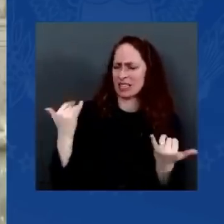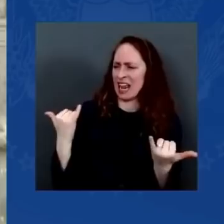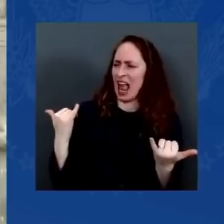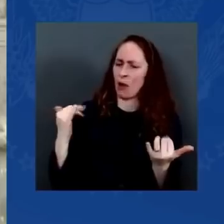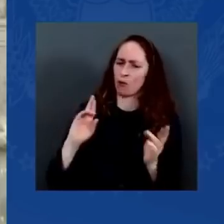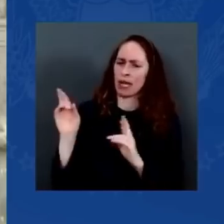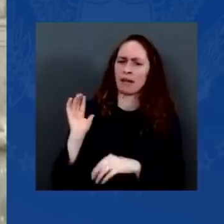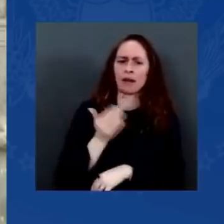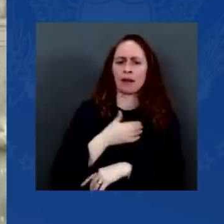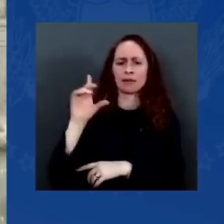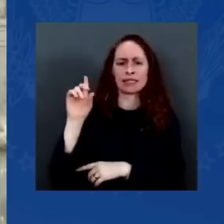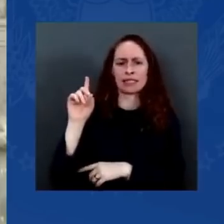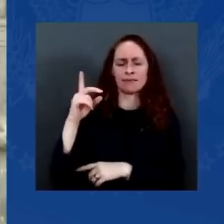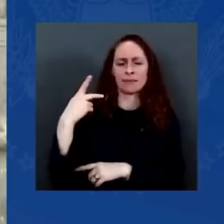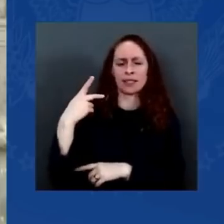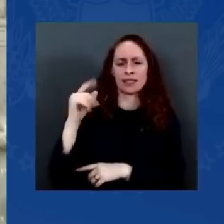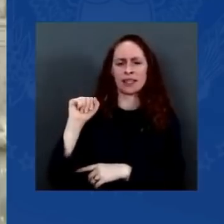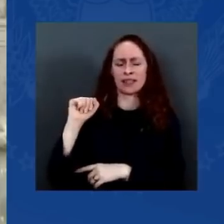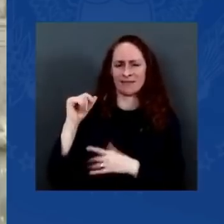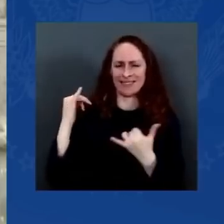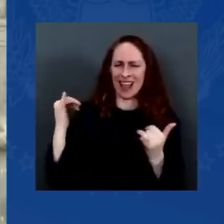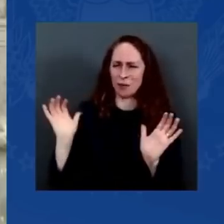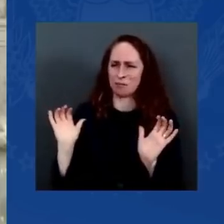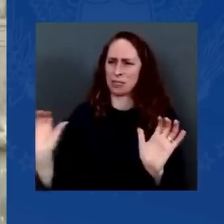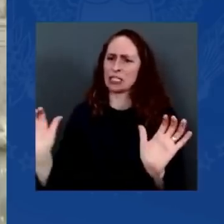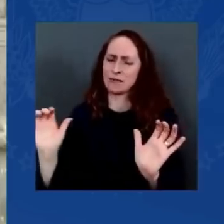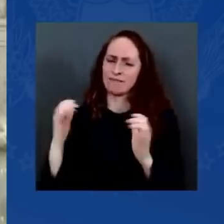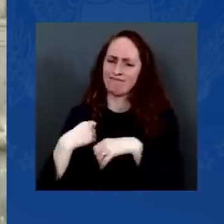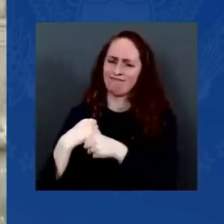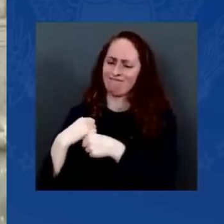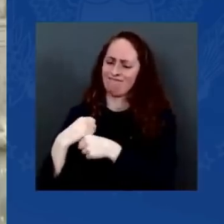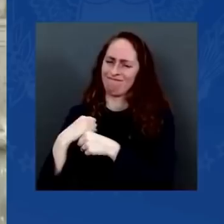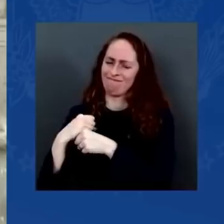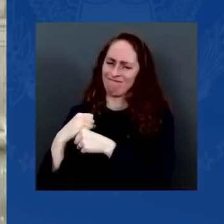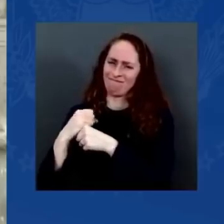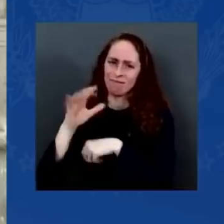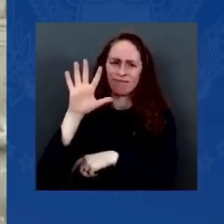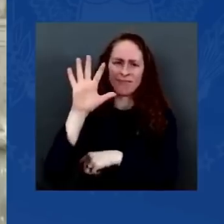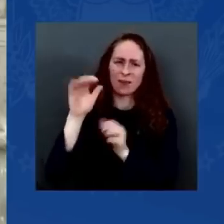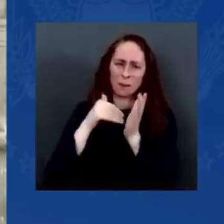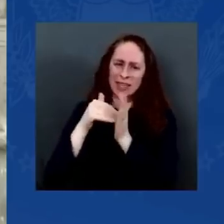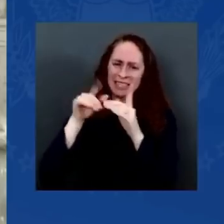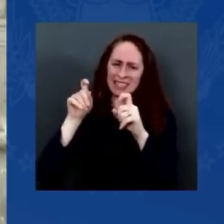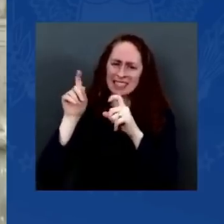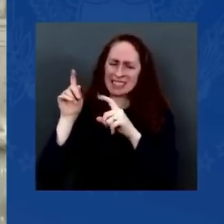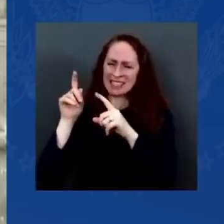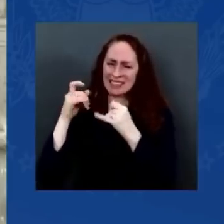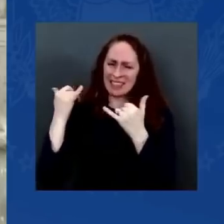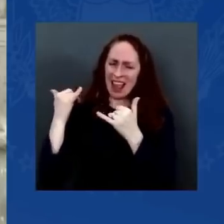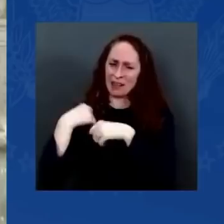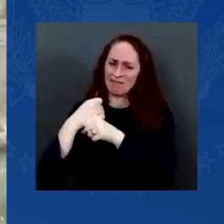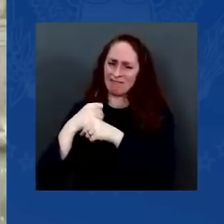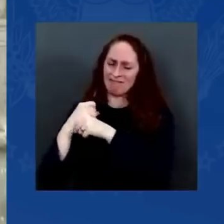more tests and figure out how to get them to their homes, get them on the shelves in the store. I mean, so that's what it's all